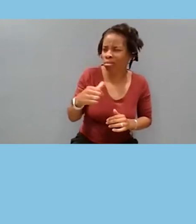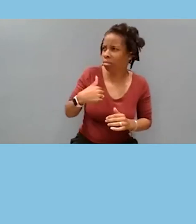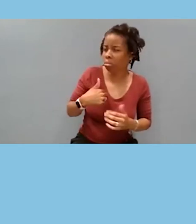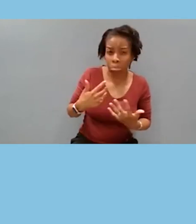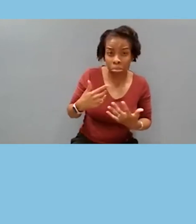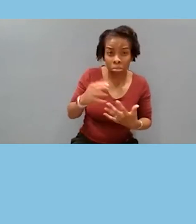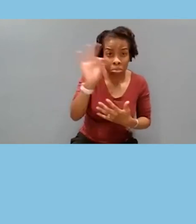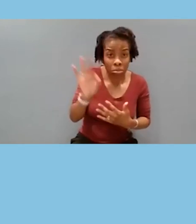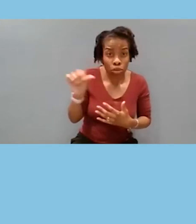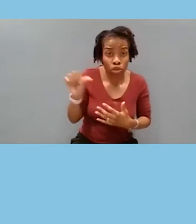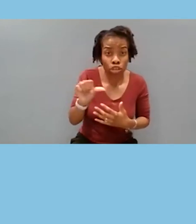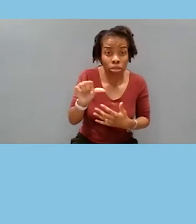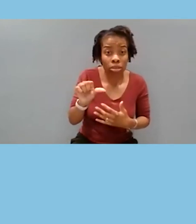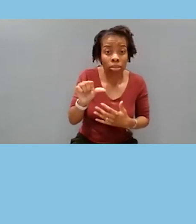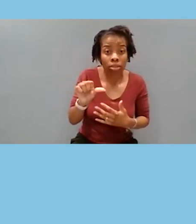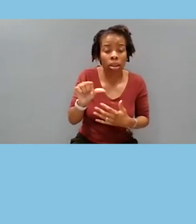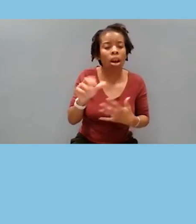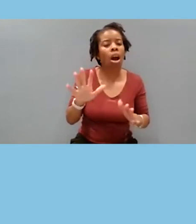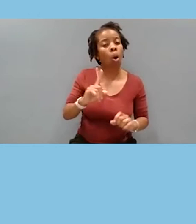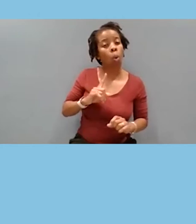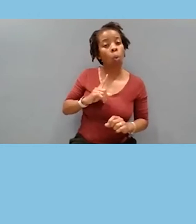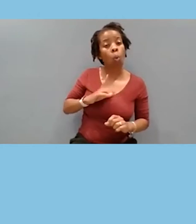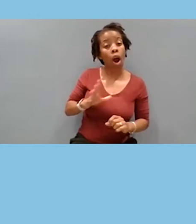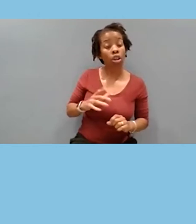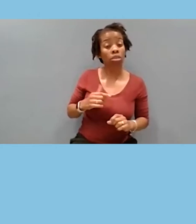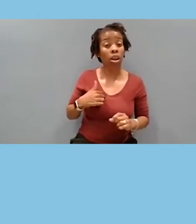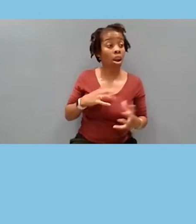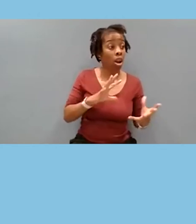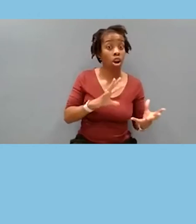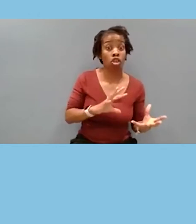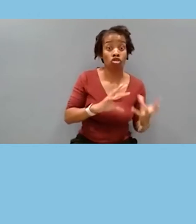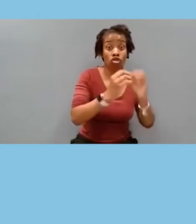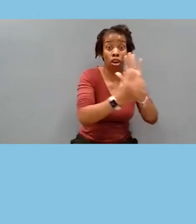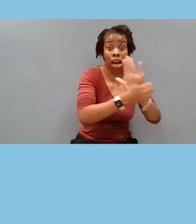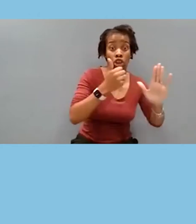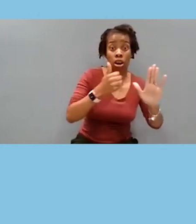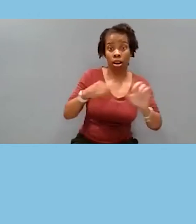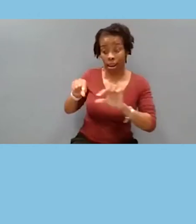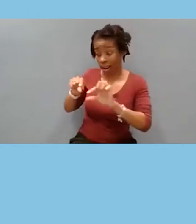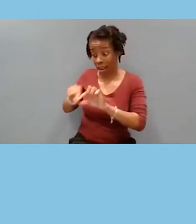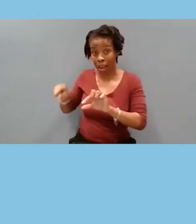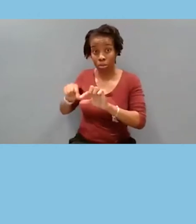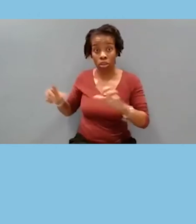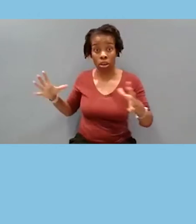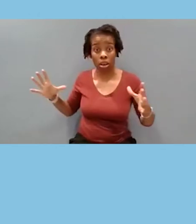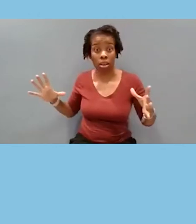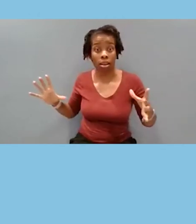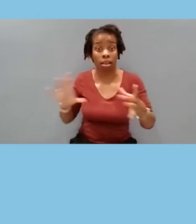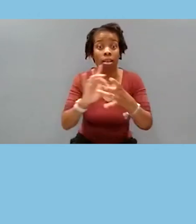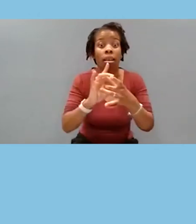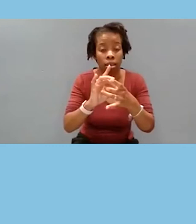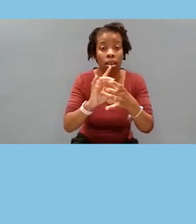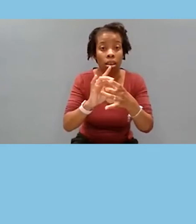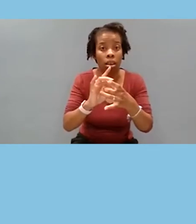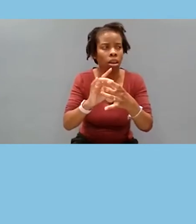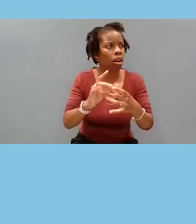Maybe the task of combining creation and access, captioning moving image creations,